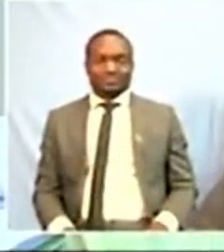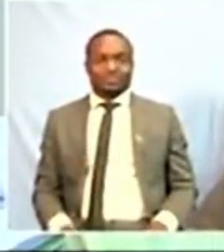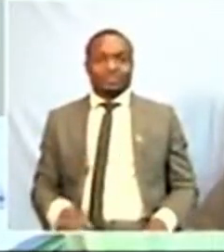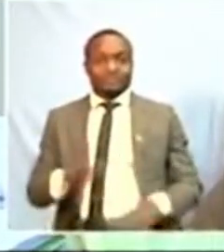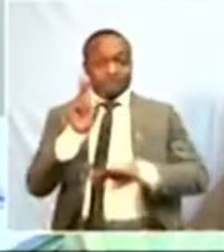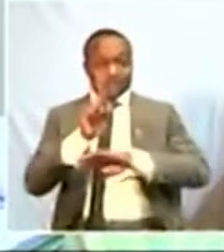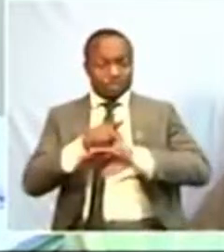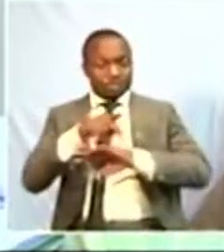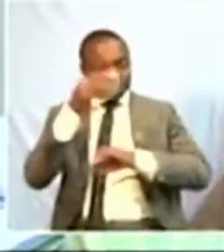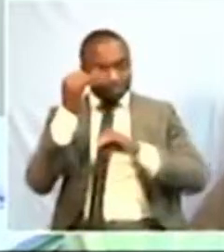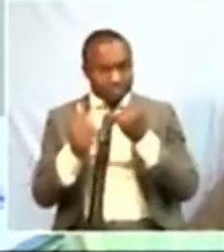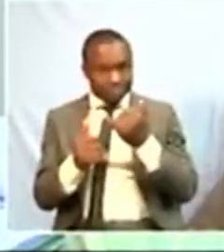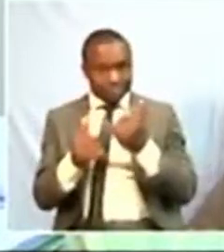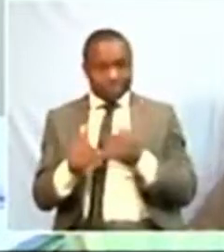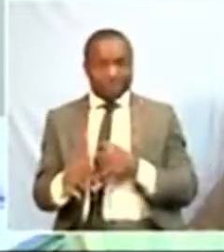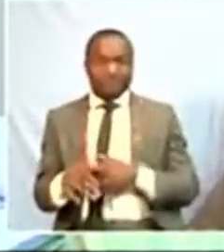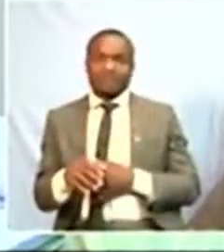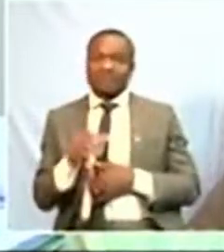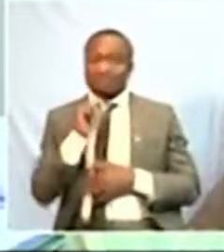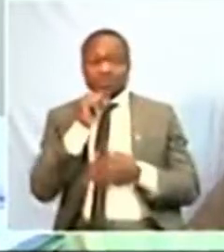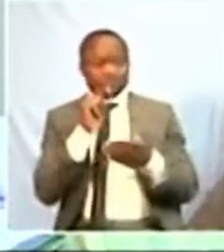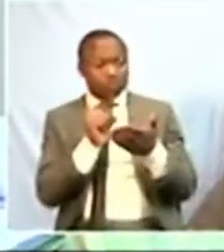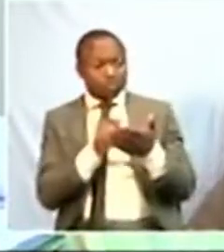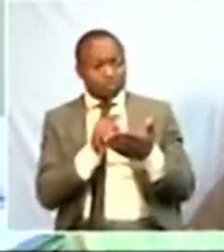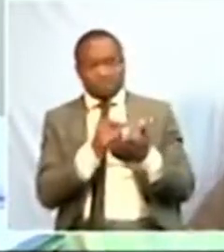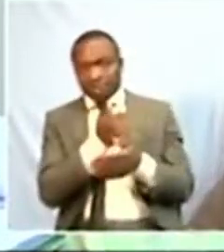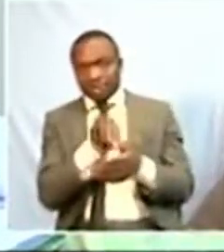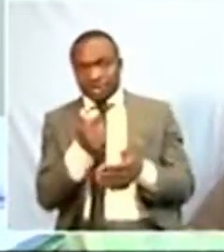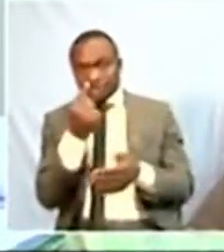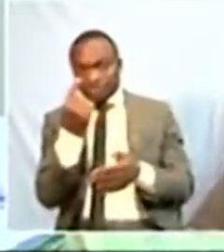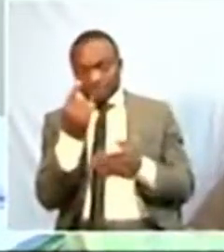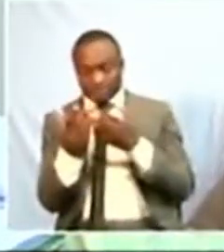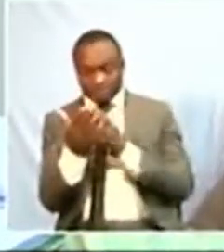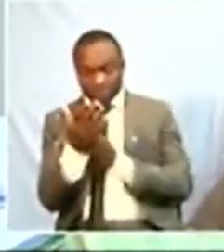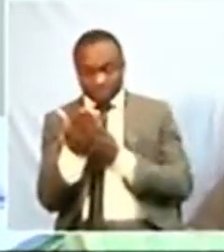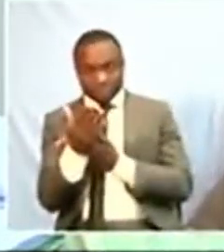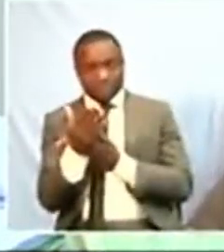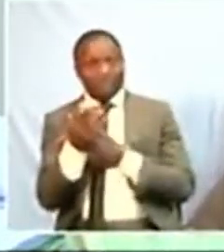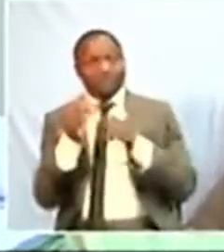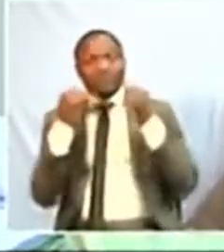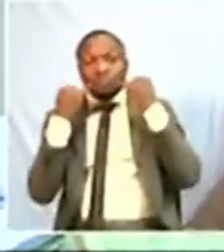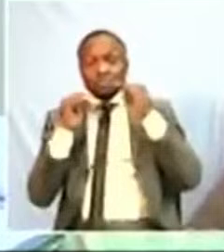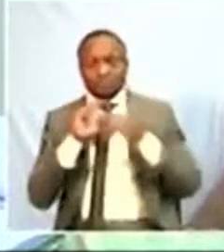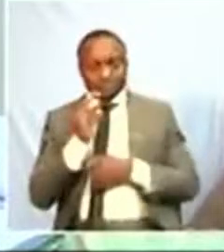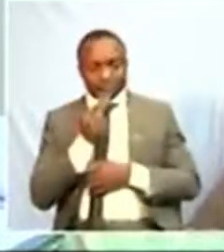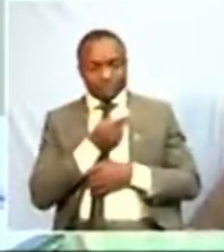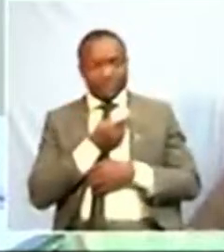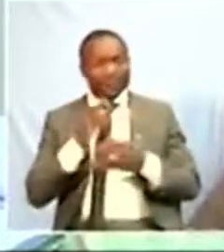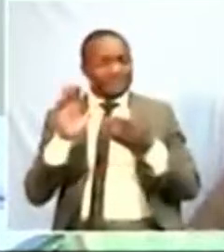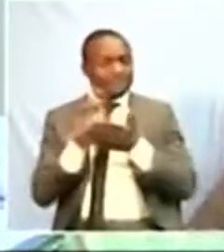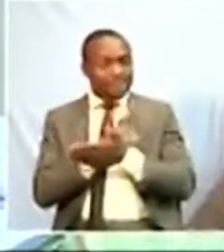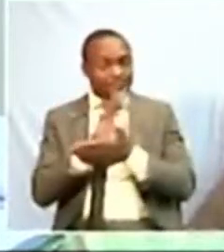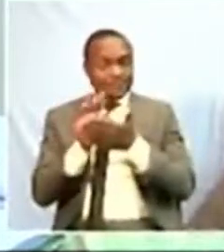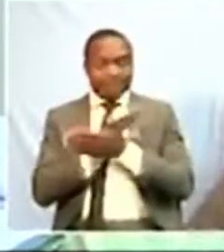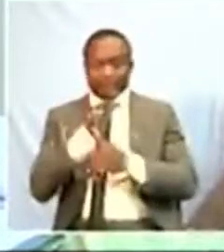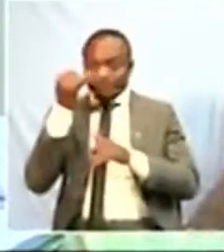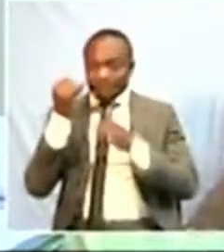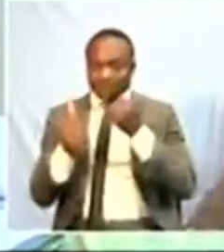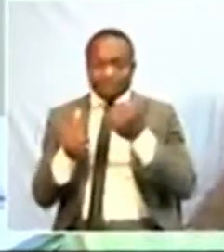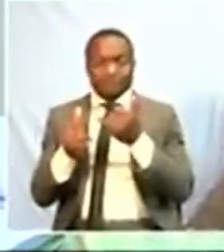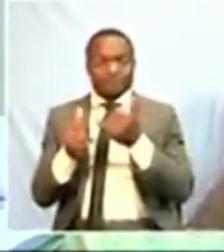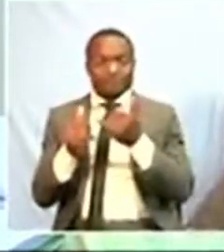Chair. not this one, the one in the morning. So can you tell us about expediently done,